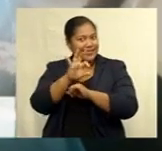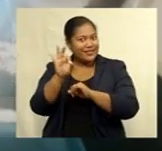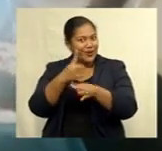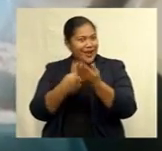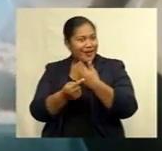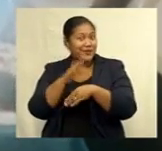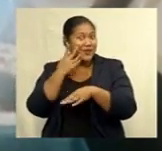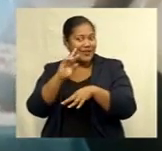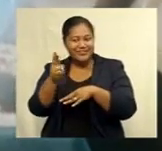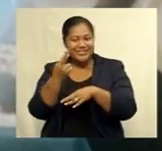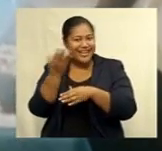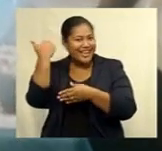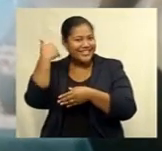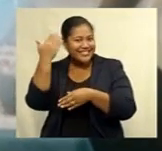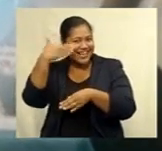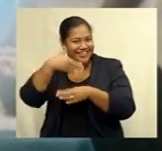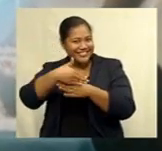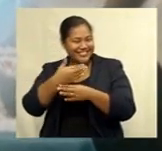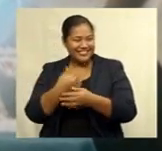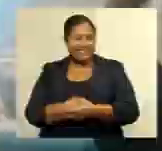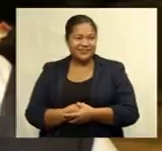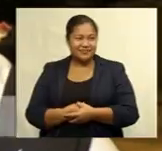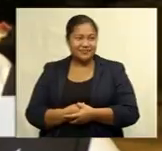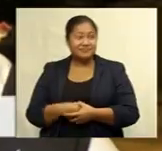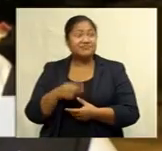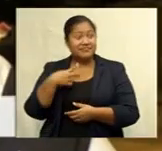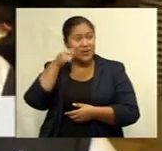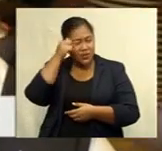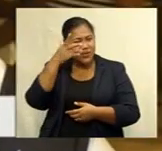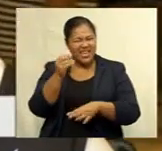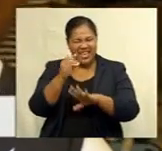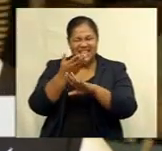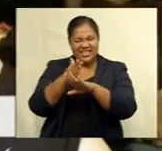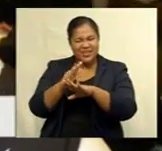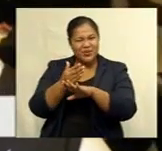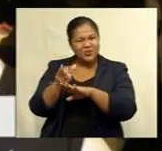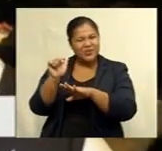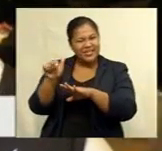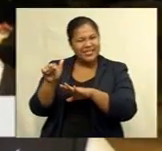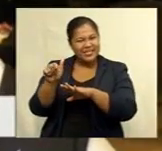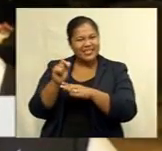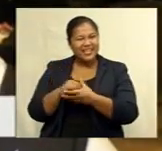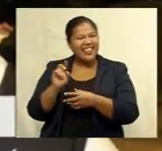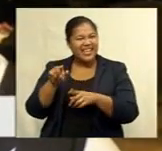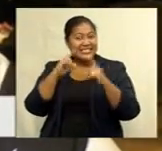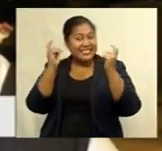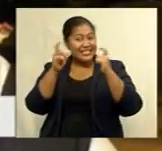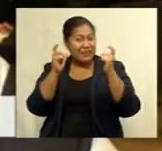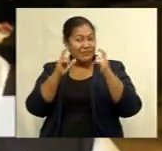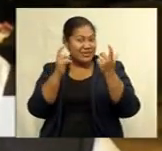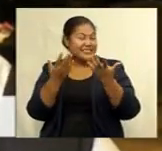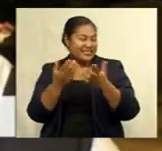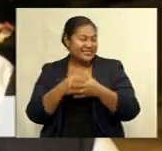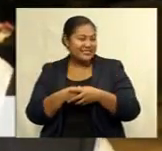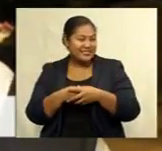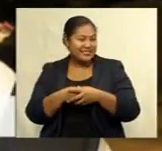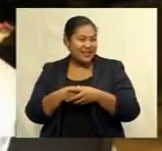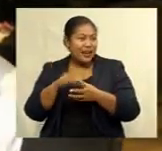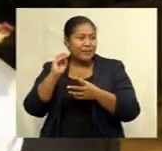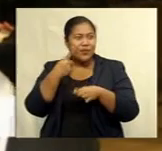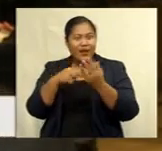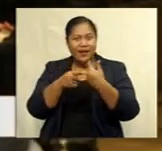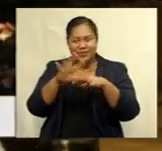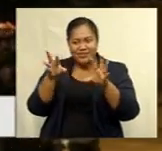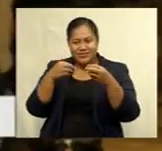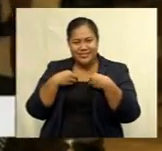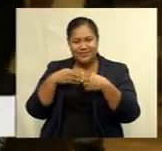they returned last night. Now they are new to that celebration mood, the reception they have been receiving